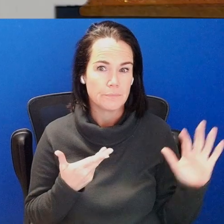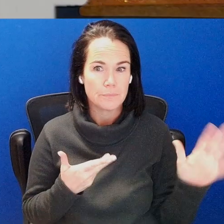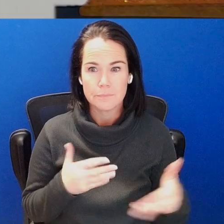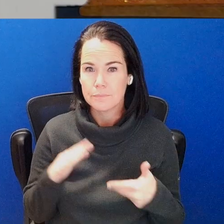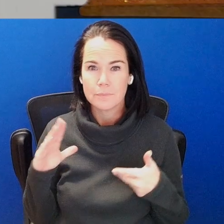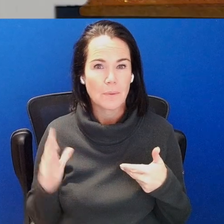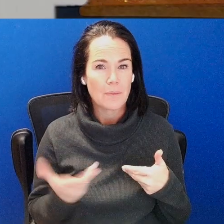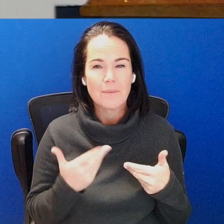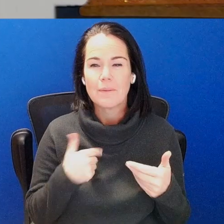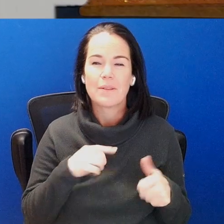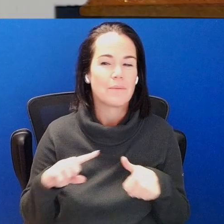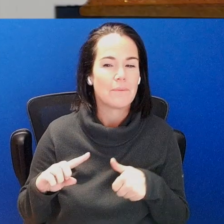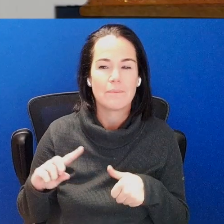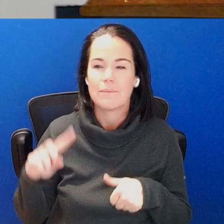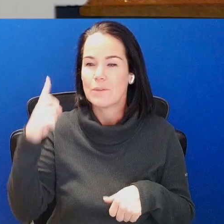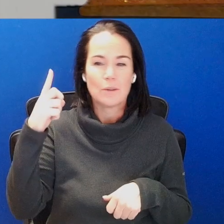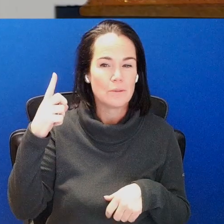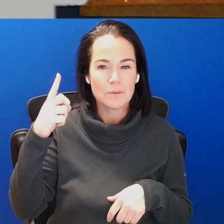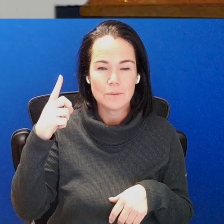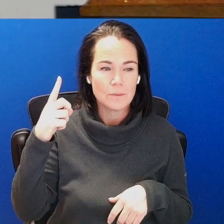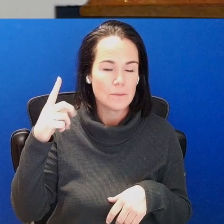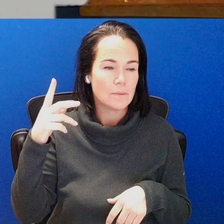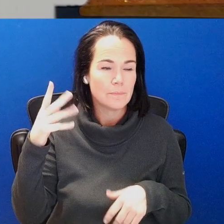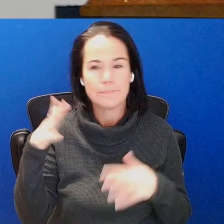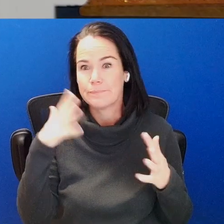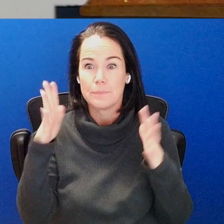Welcome, welcome, welcome to the very